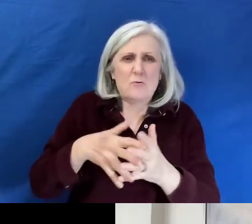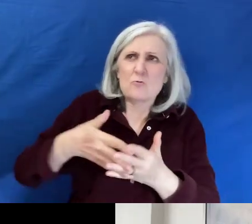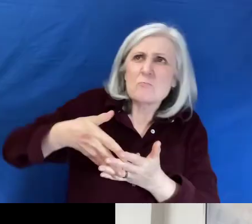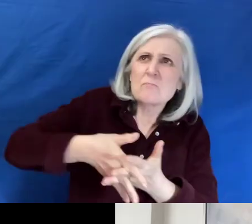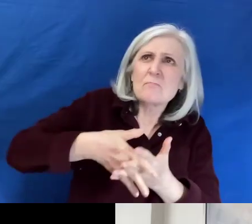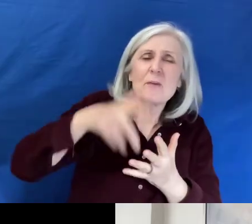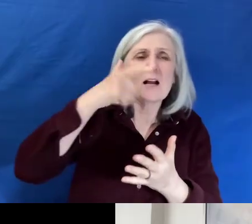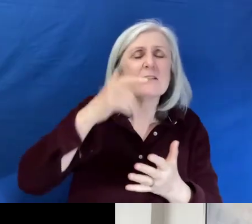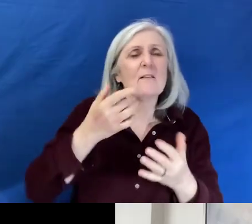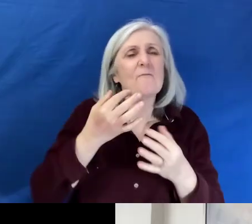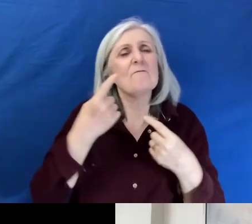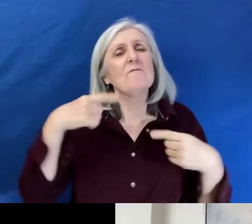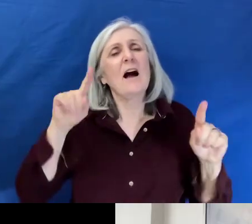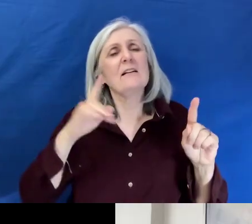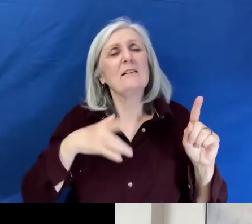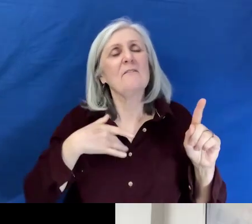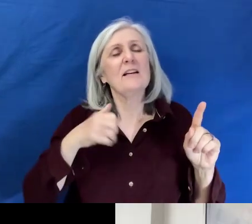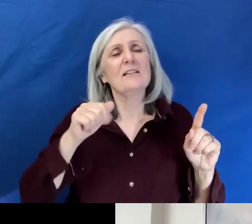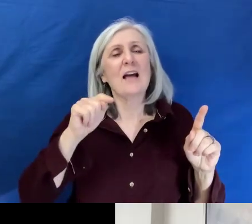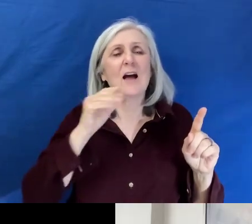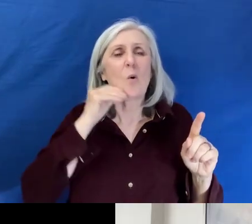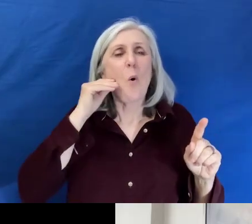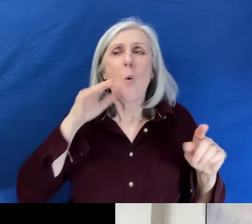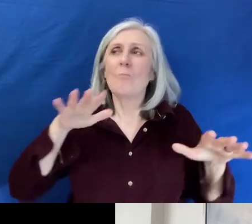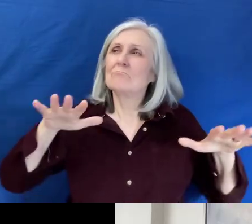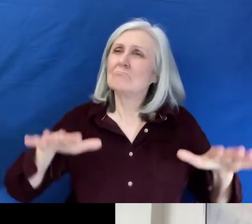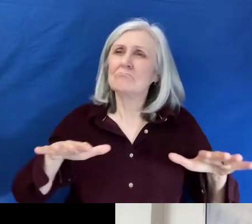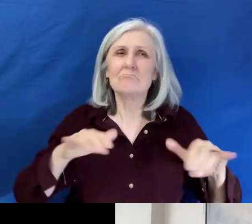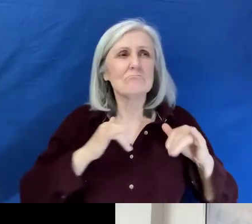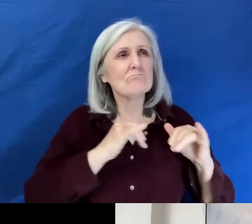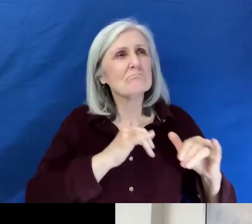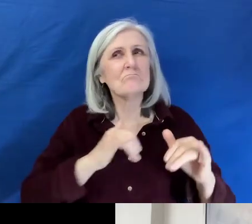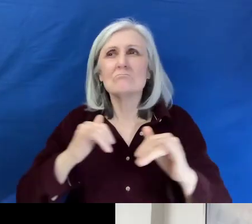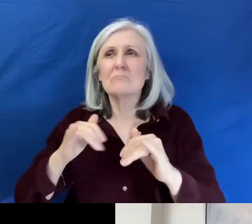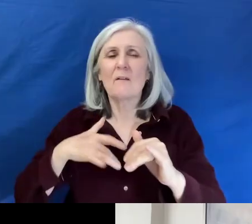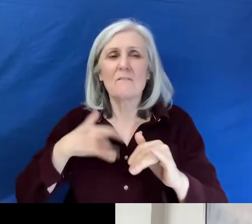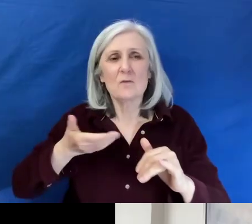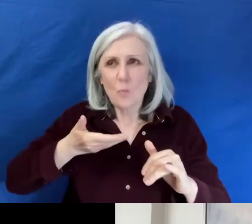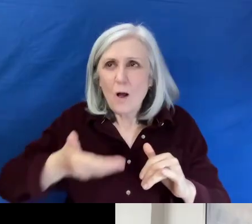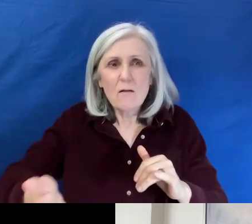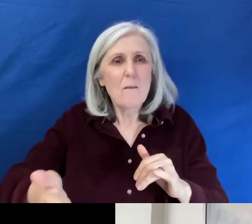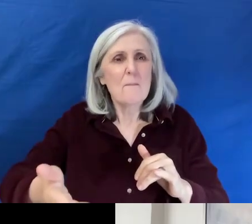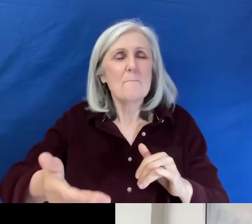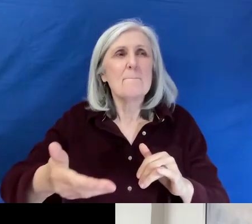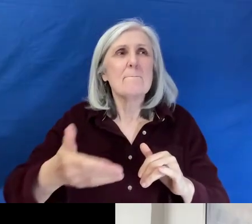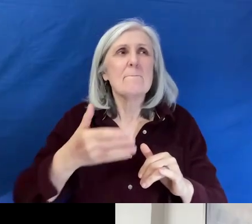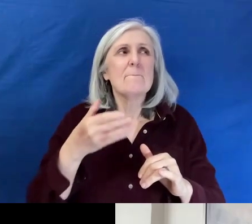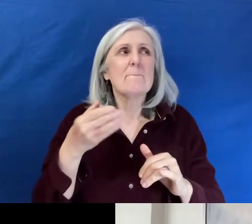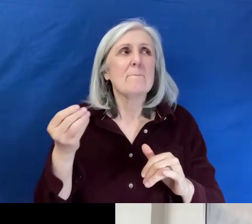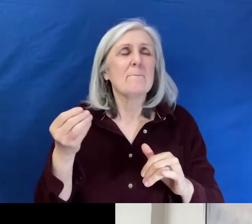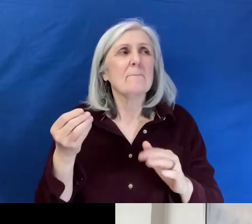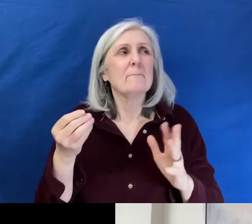finally feels at home with these people and feels welcome and